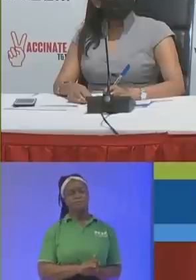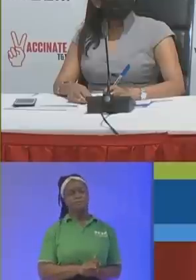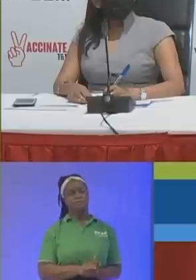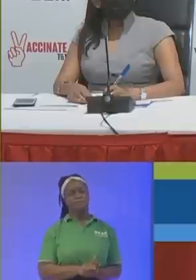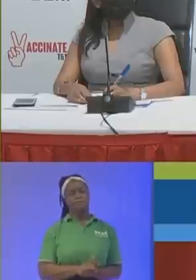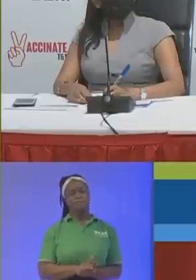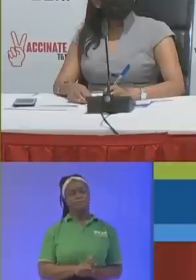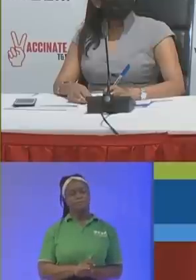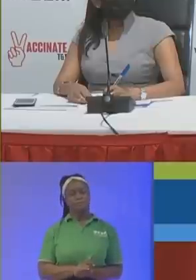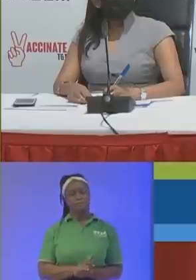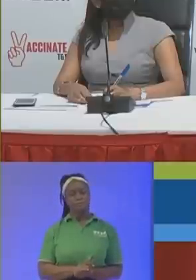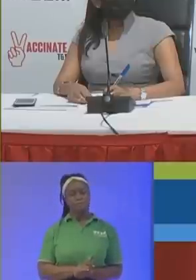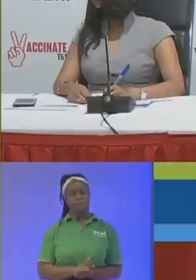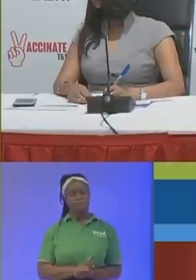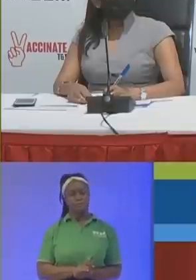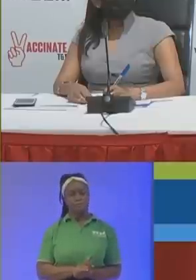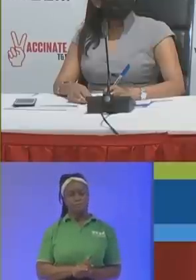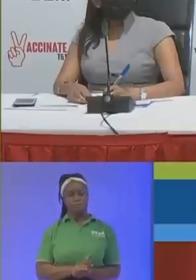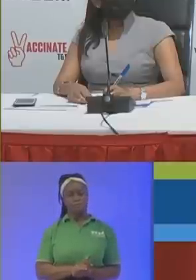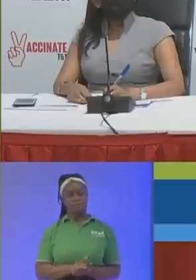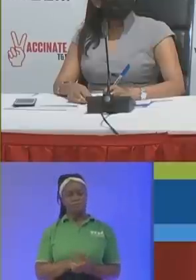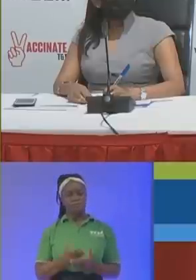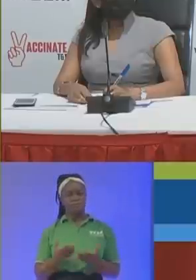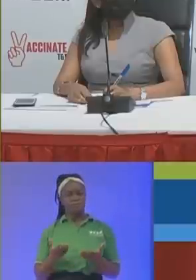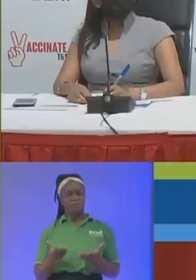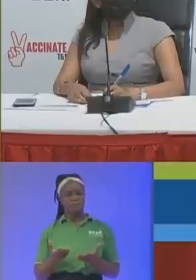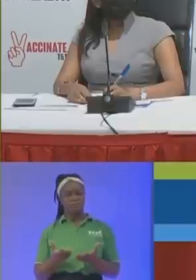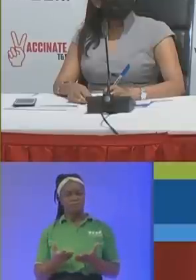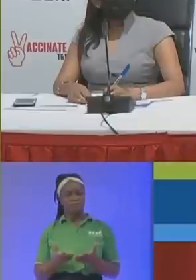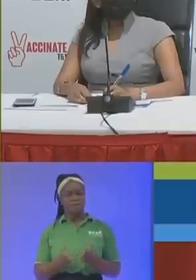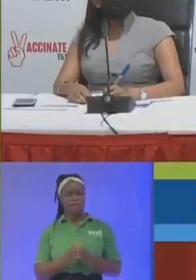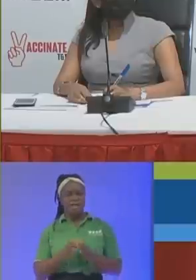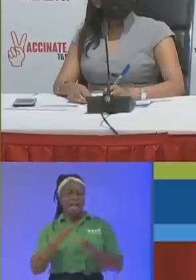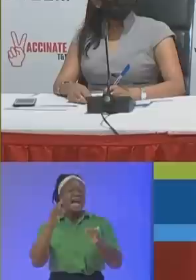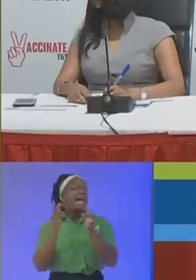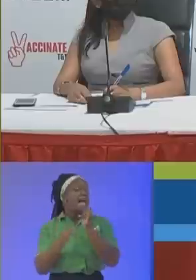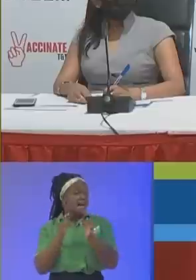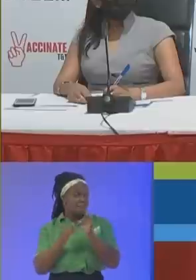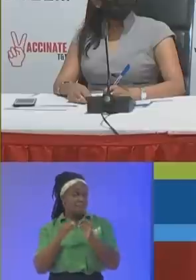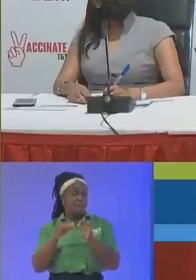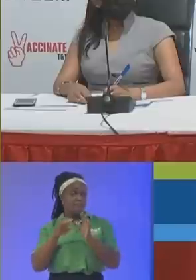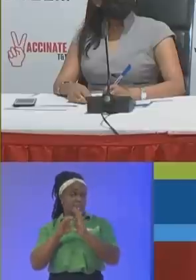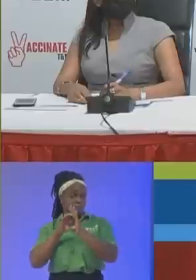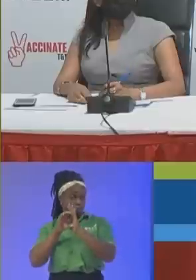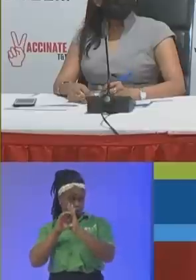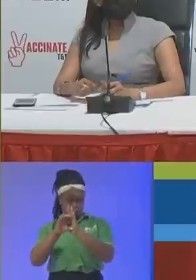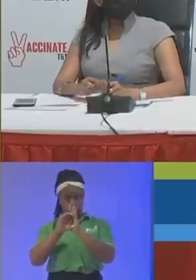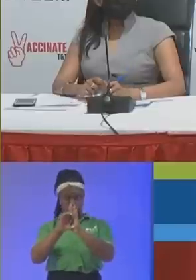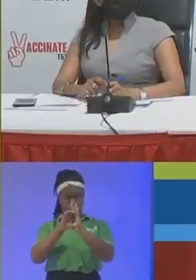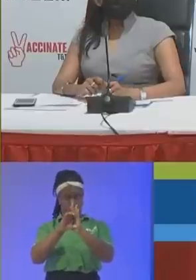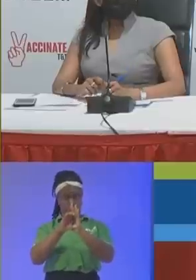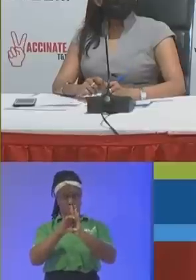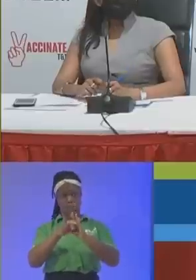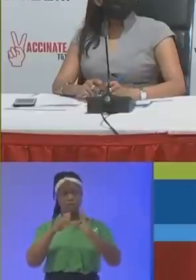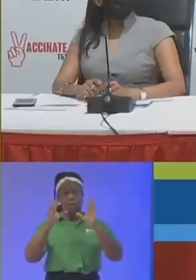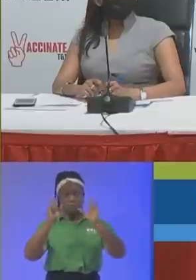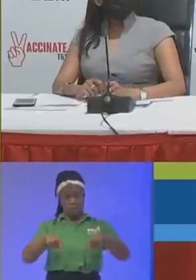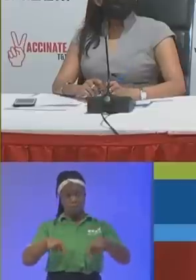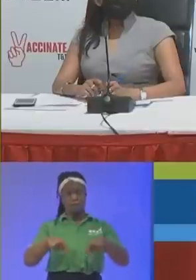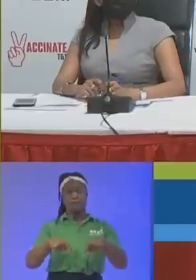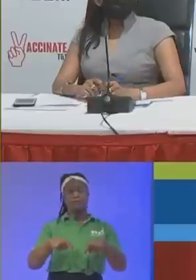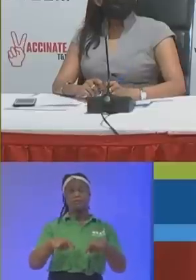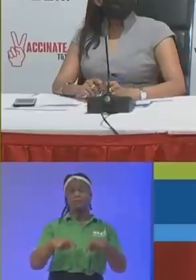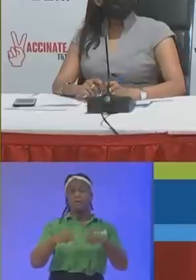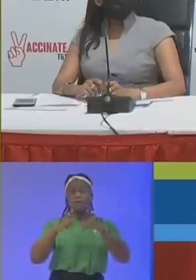we just wanted to confirm, are you supposed to be masked in these Safe Zone concerts, or is it because it's a Safe Zone you may